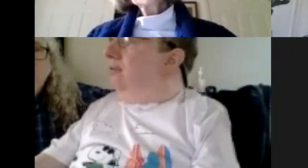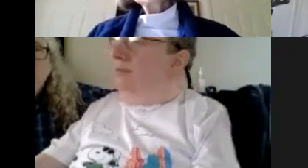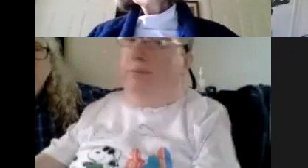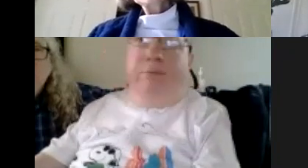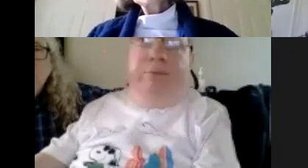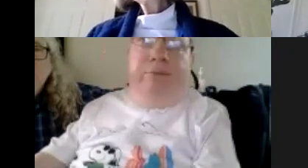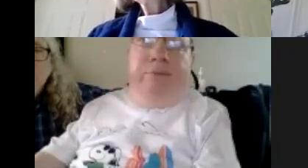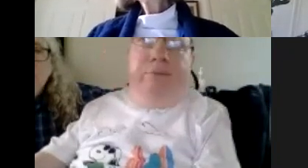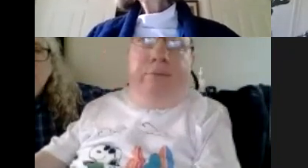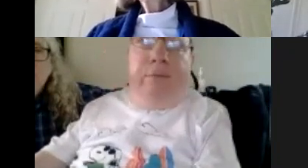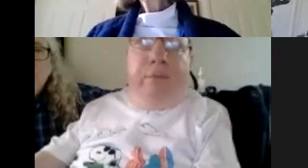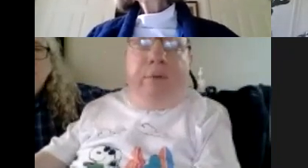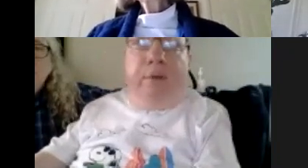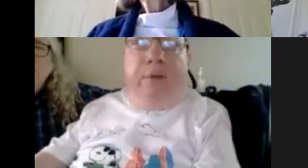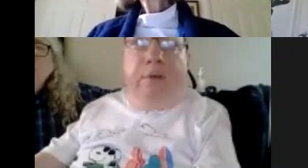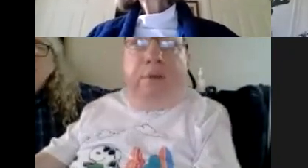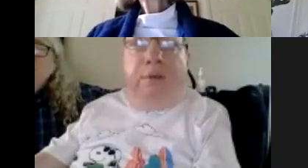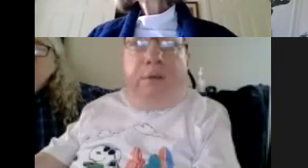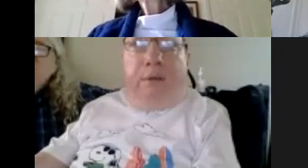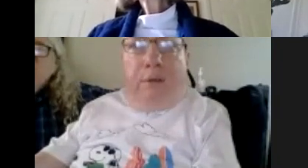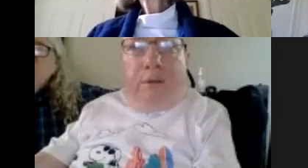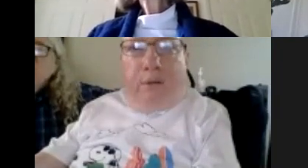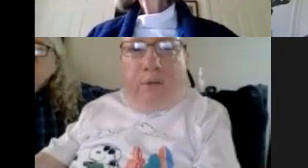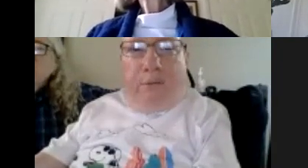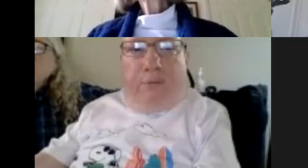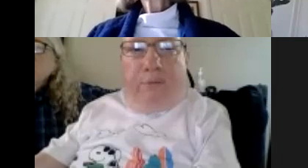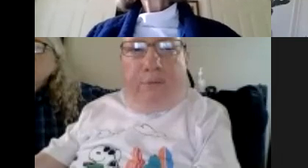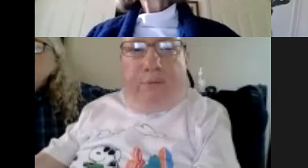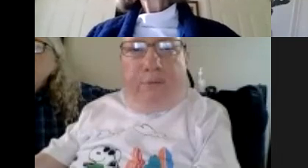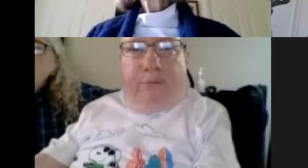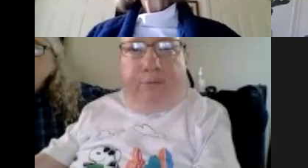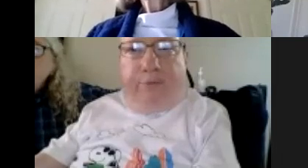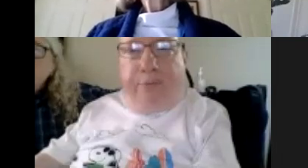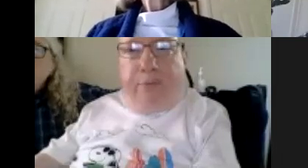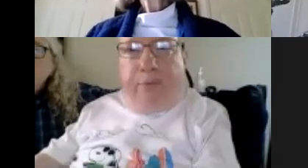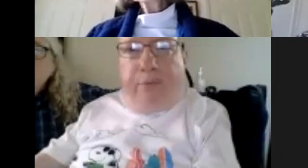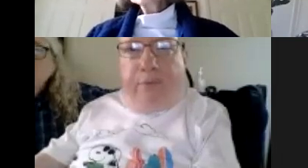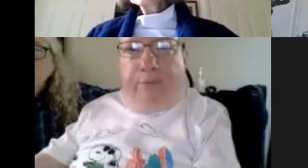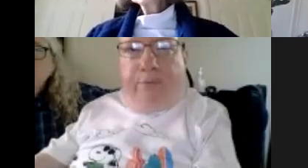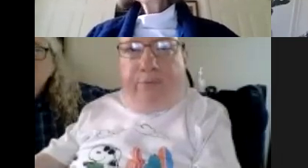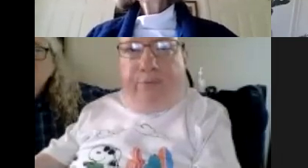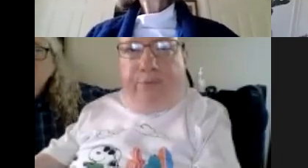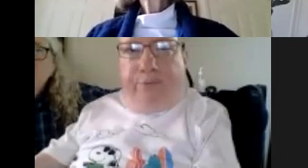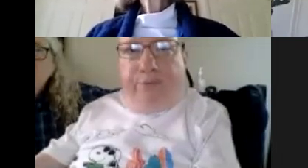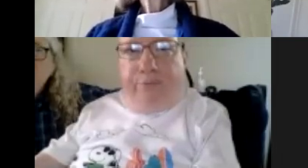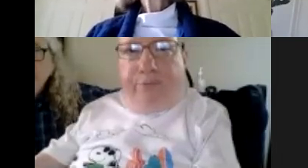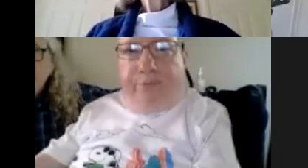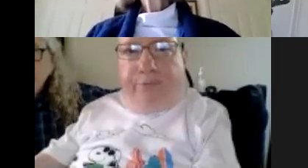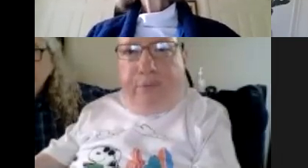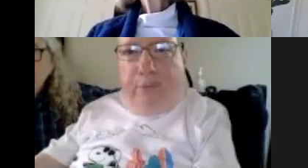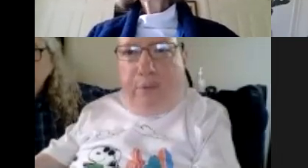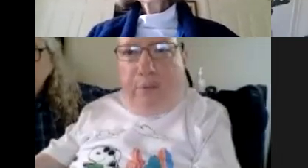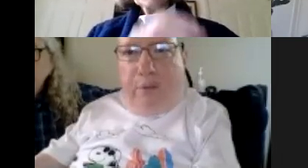please mute your mics. Thanks, everybody. Yes, Stephen in the chat says, although Access technically pays for services,